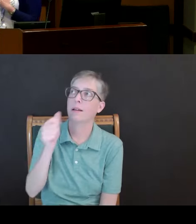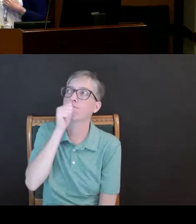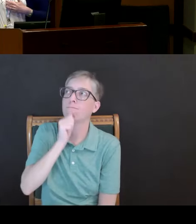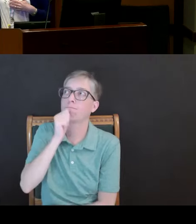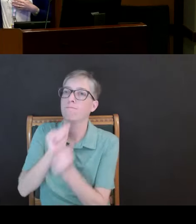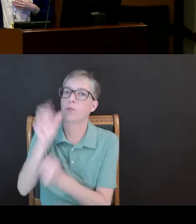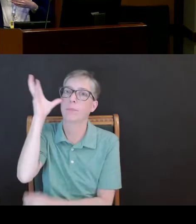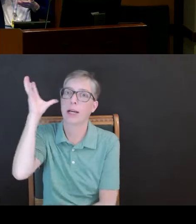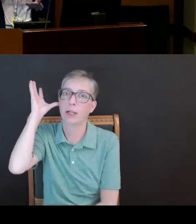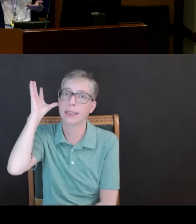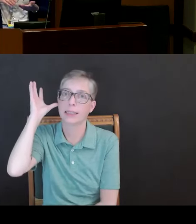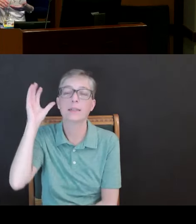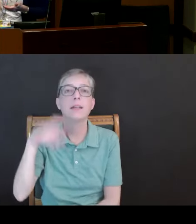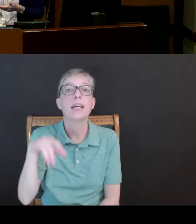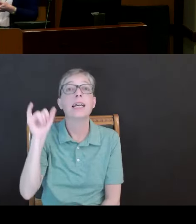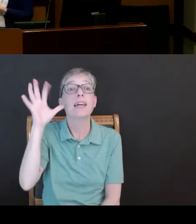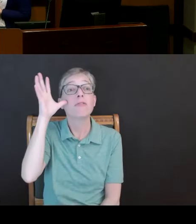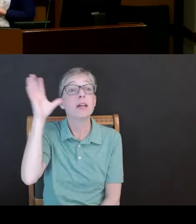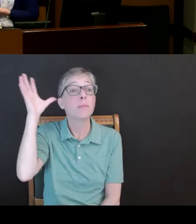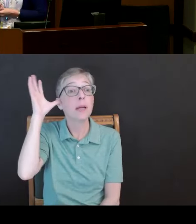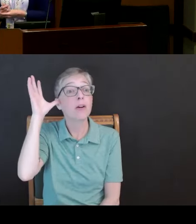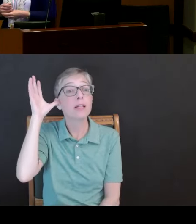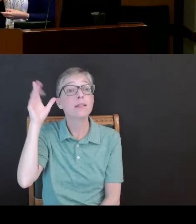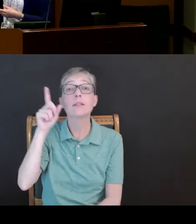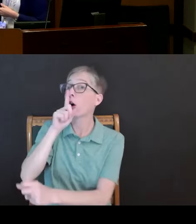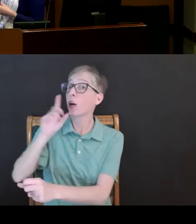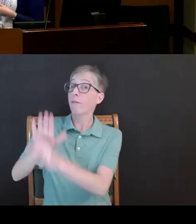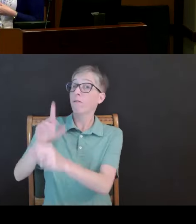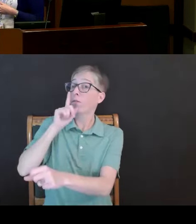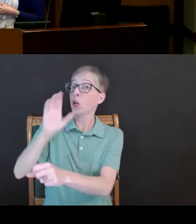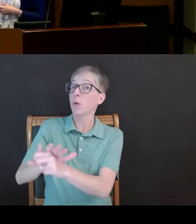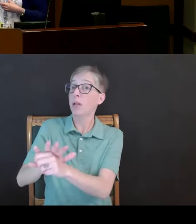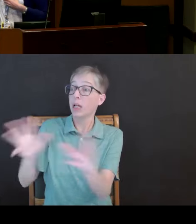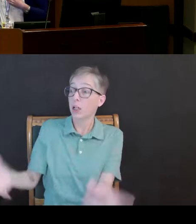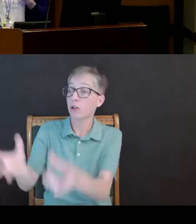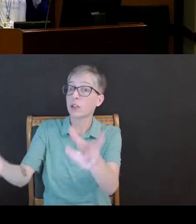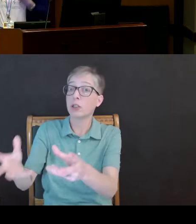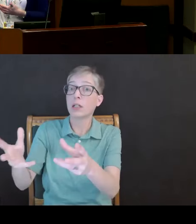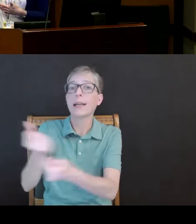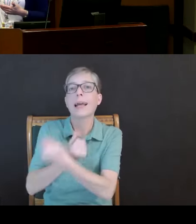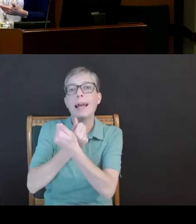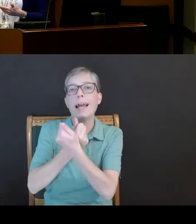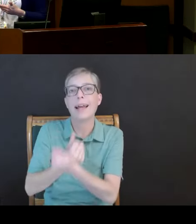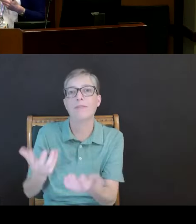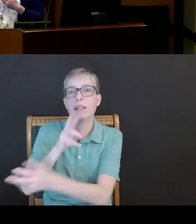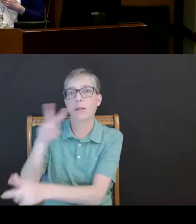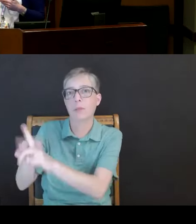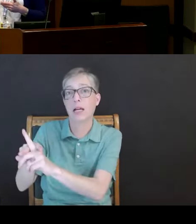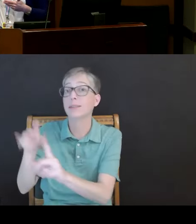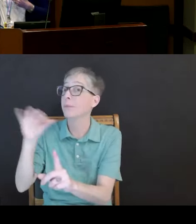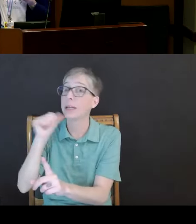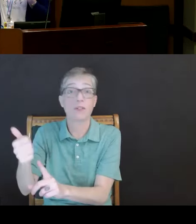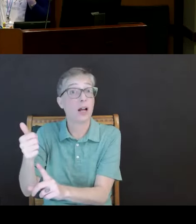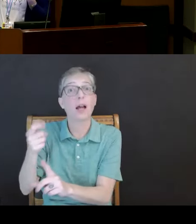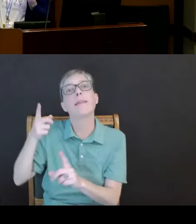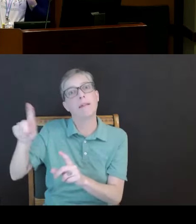If parents are affirming, all of the stuff we just talked about applies. If they're not affirming, they have access to the kiddo's